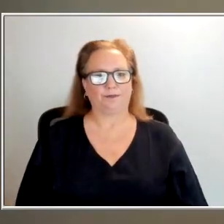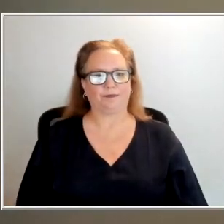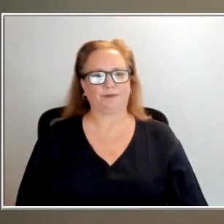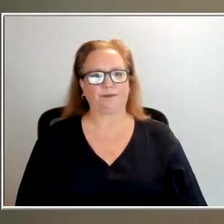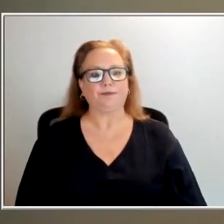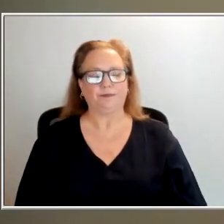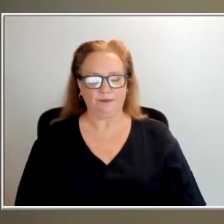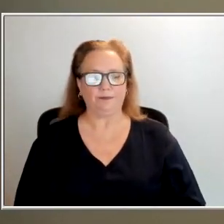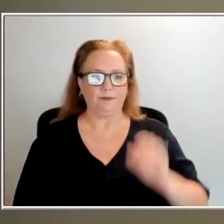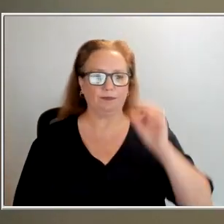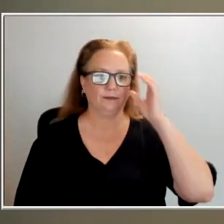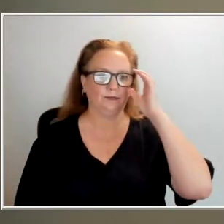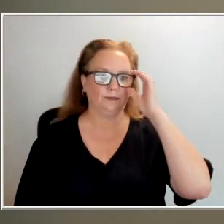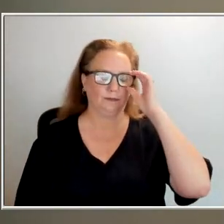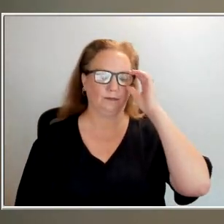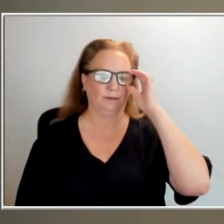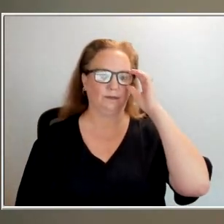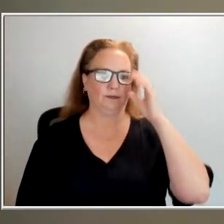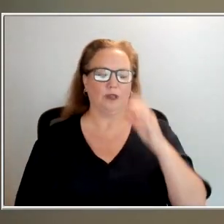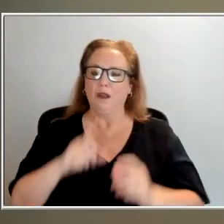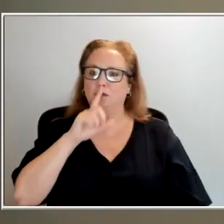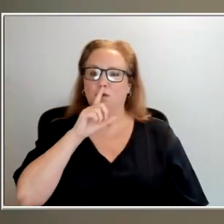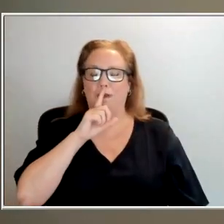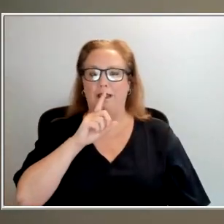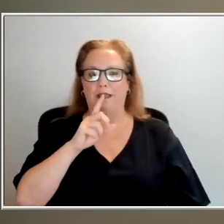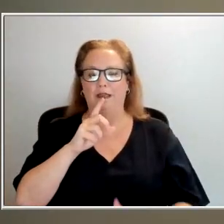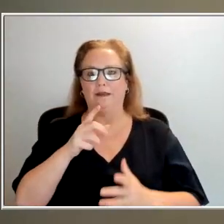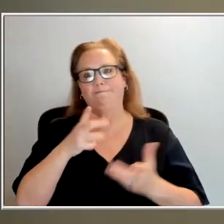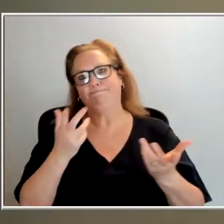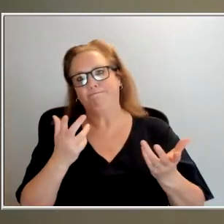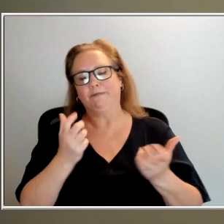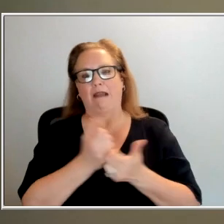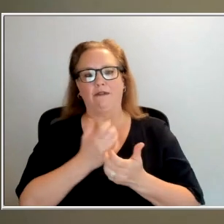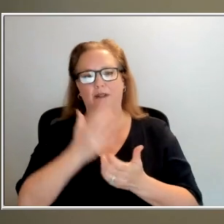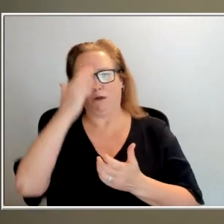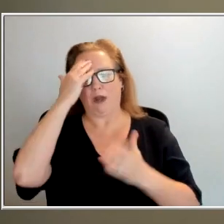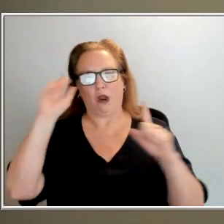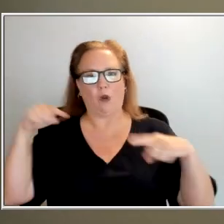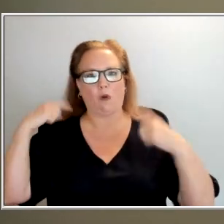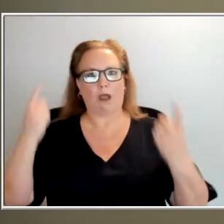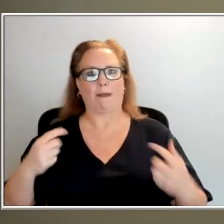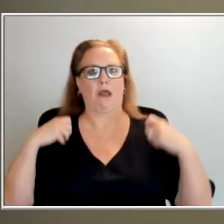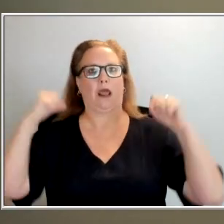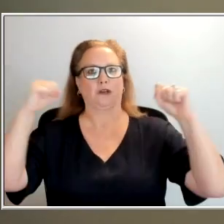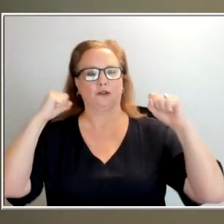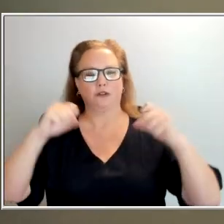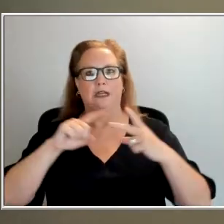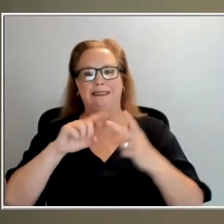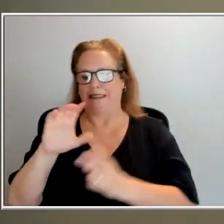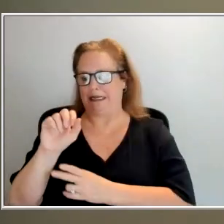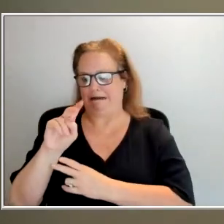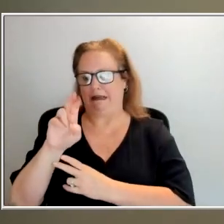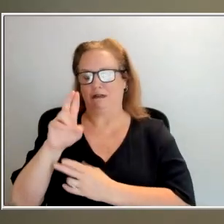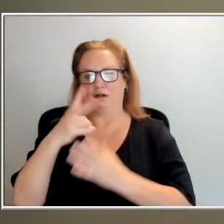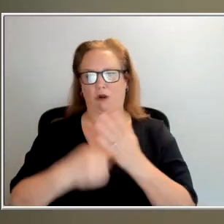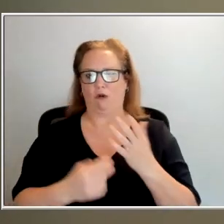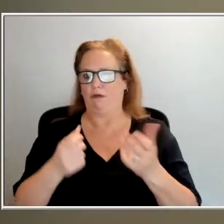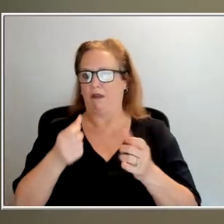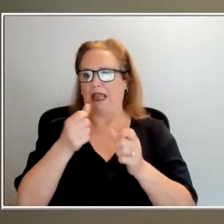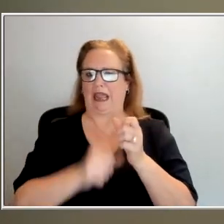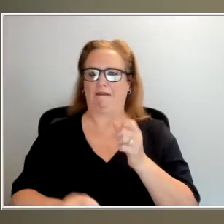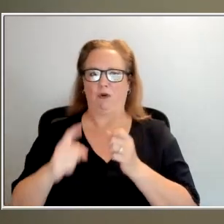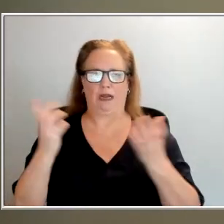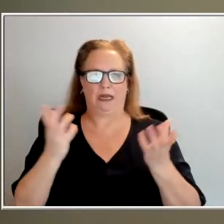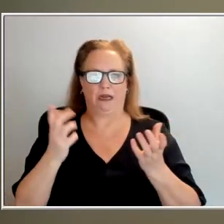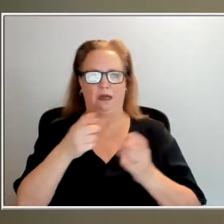So the idea behind it was really taking what we know about exercise and cancer, which is everybody